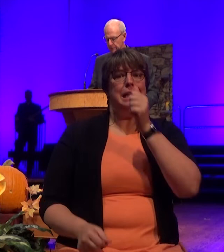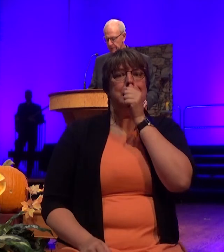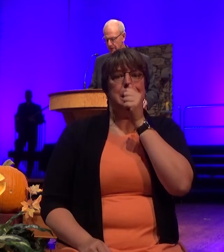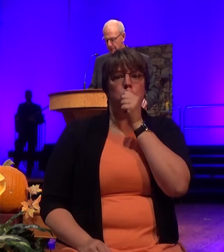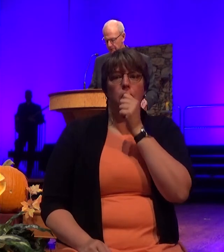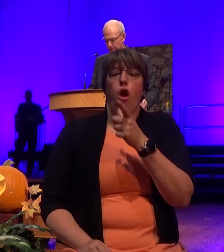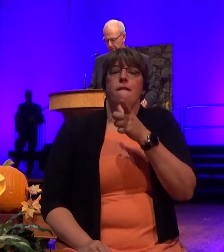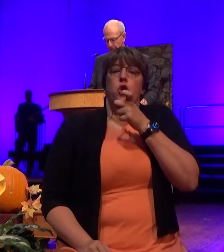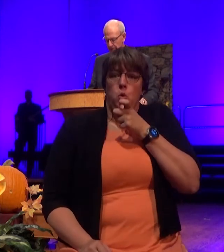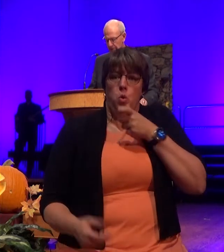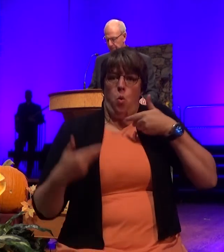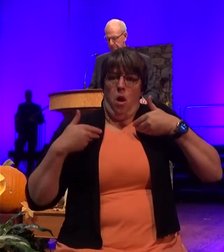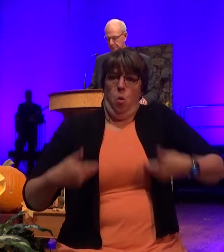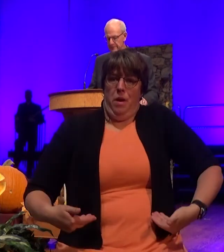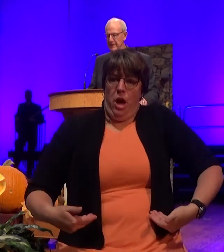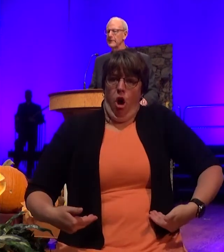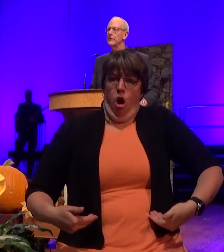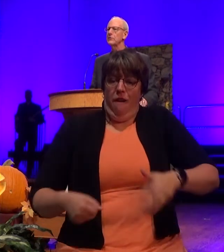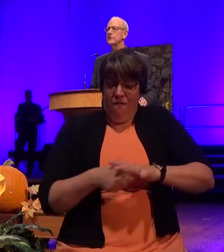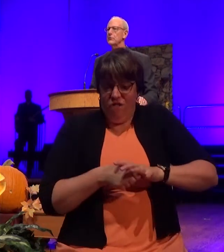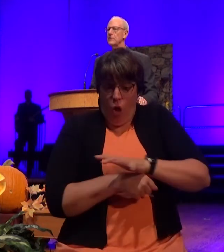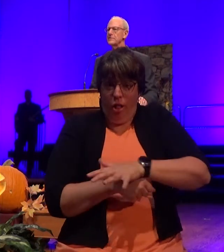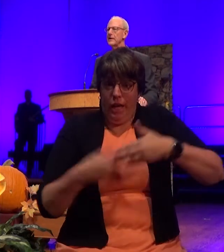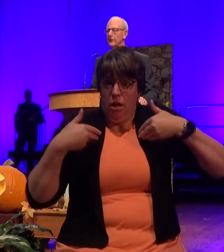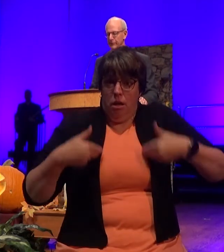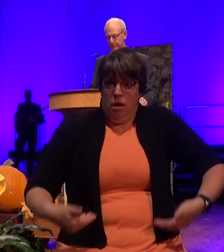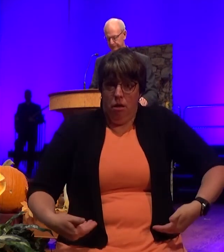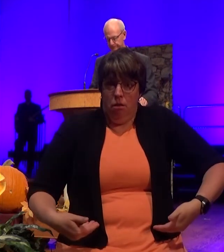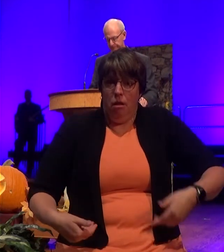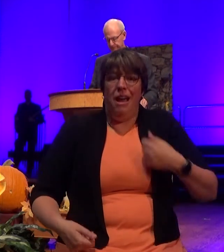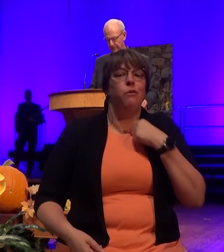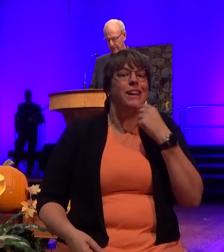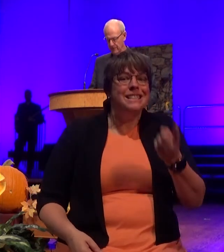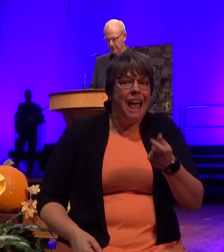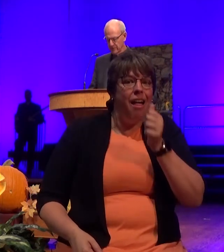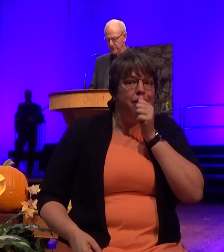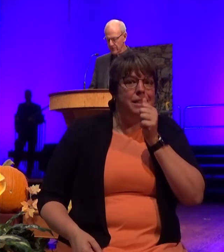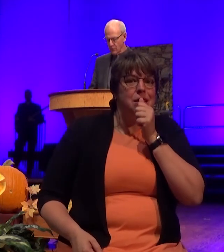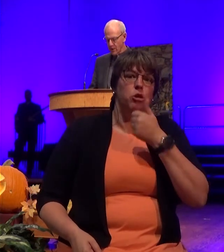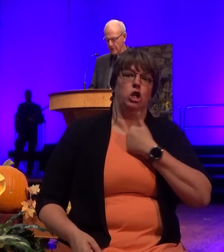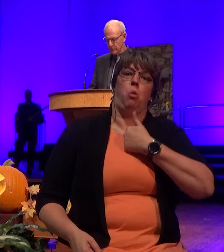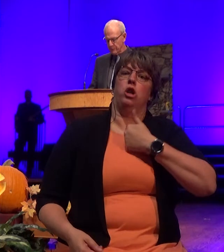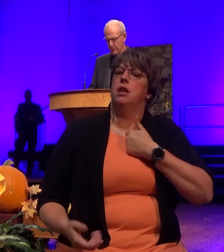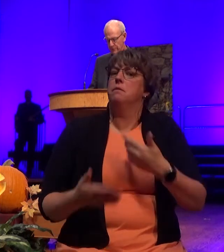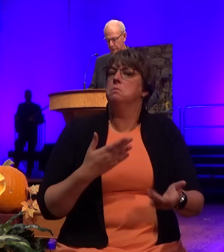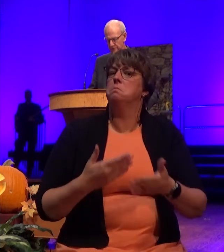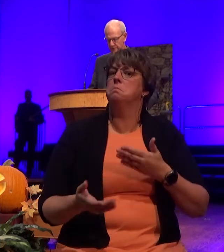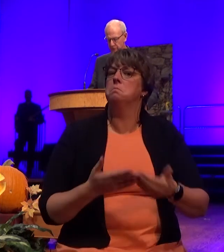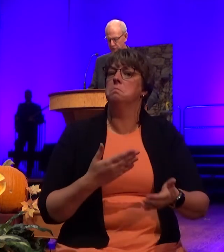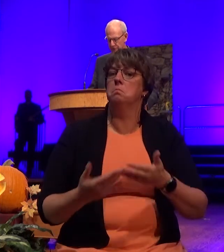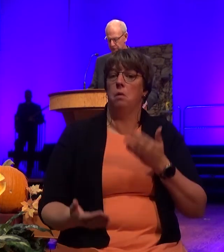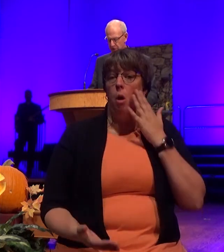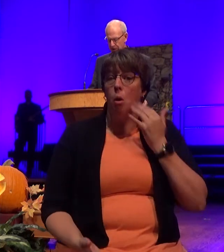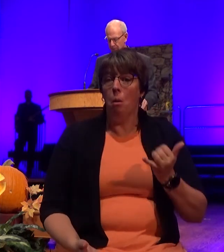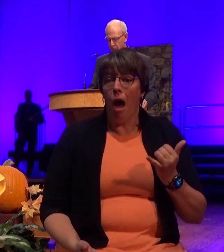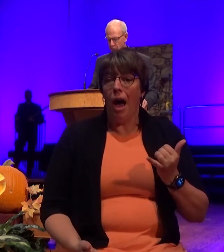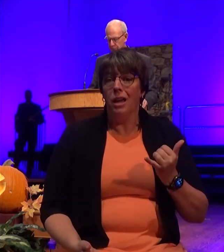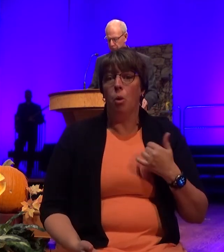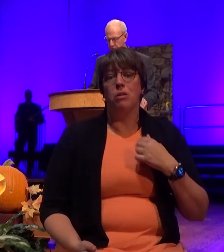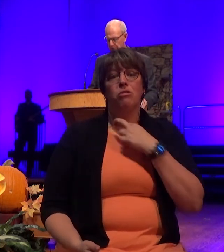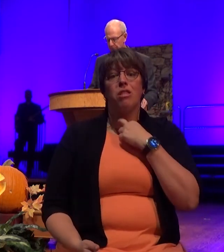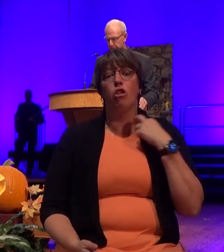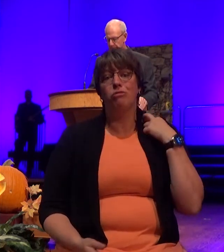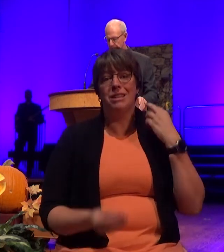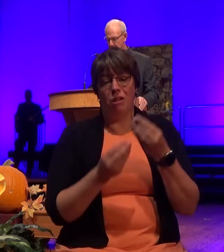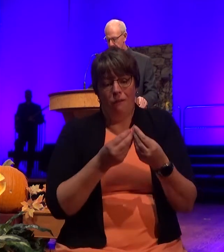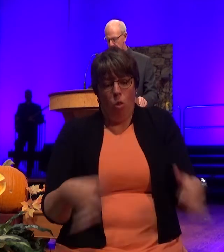are, even if we tell it only to ourselves. Because otherwise we run the risk of losing track of who we truly and